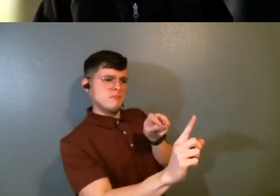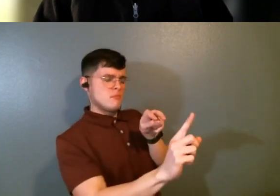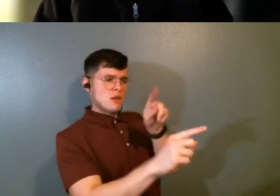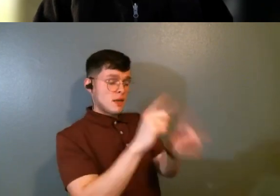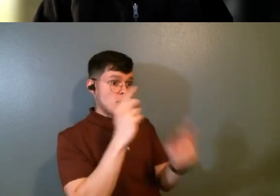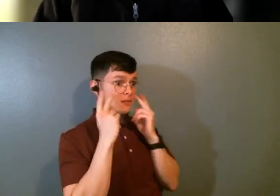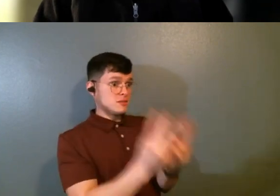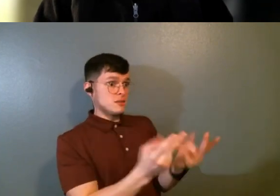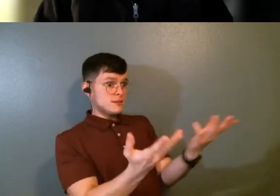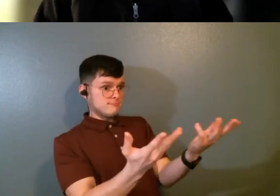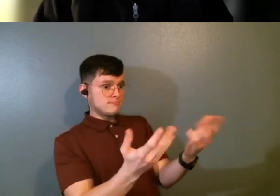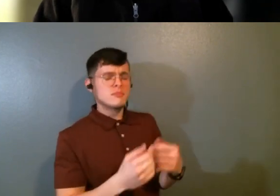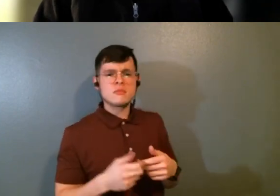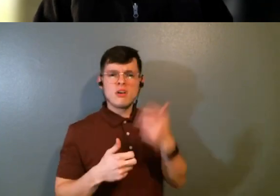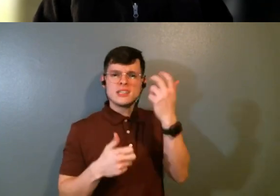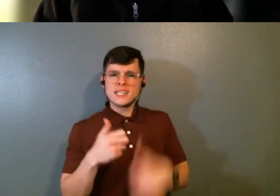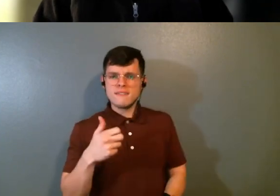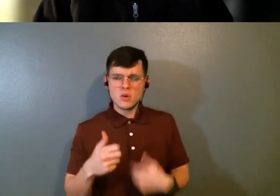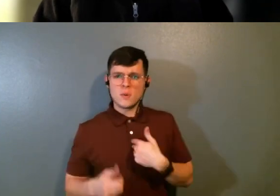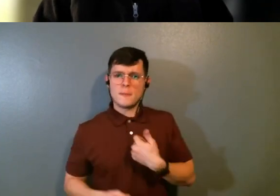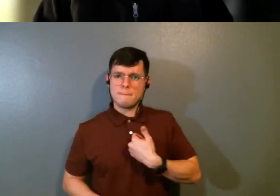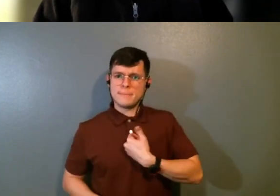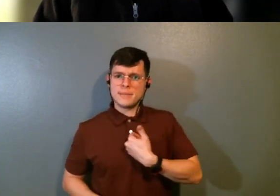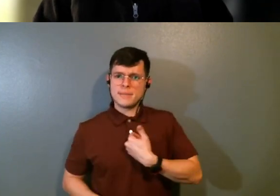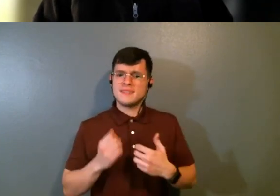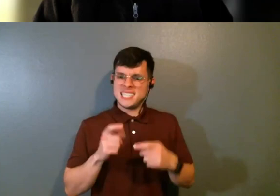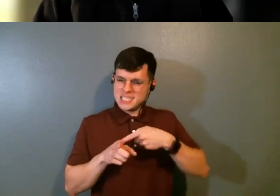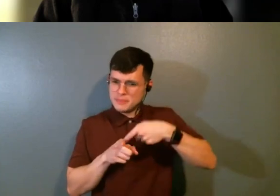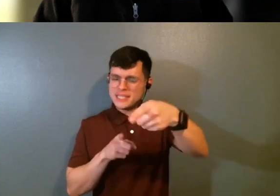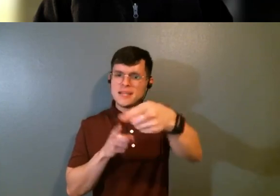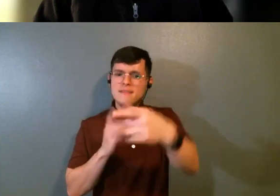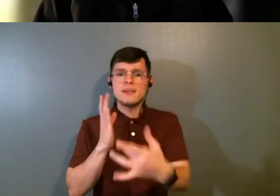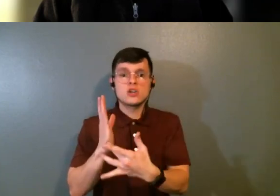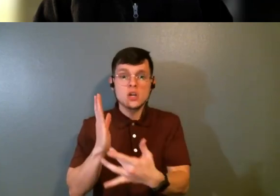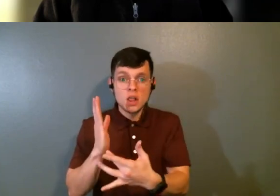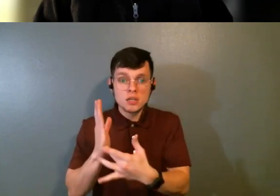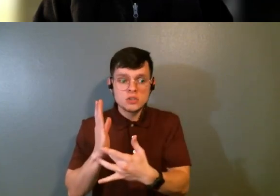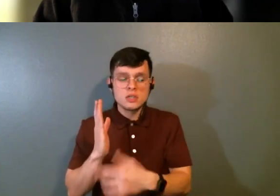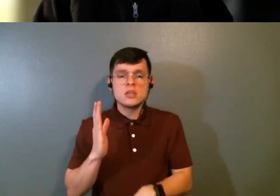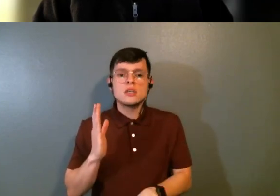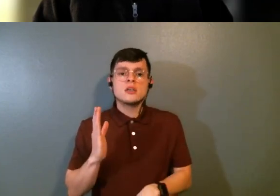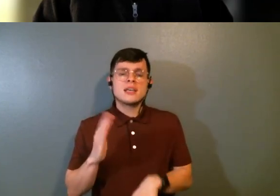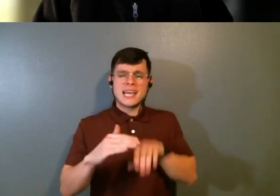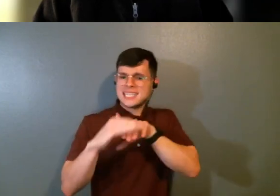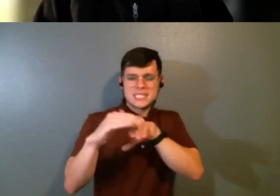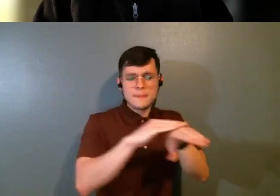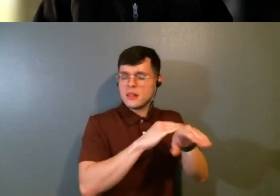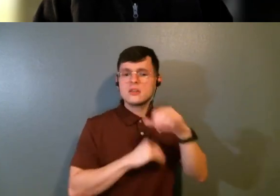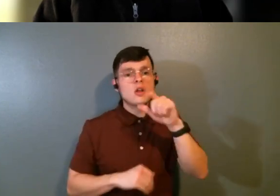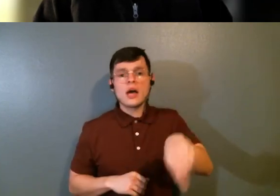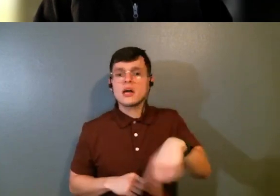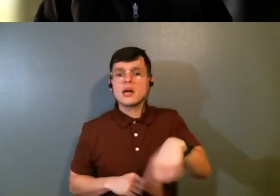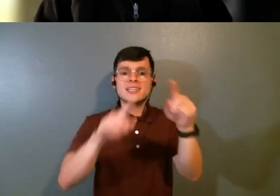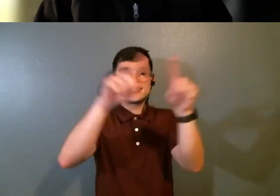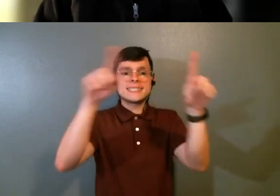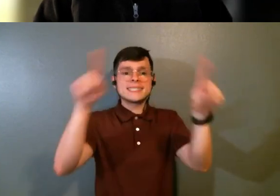hard as someone who does use assistive technology, and you know, accessibility is not just about screen readers, but I